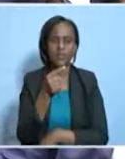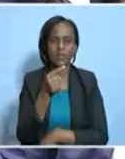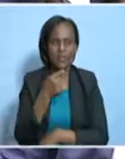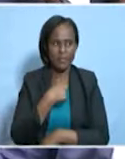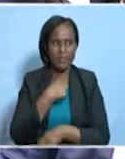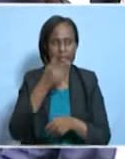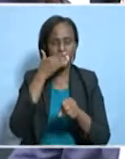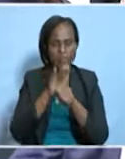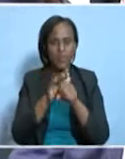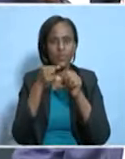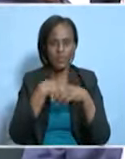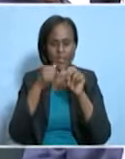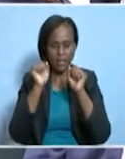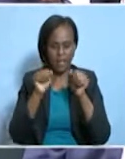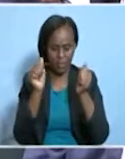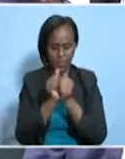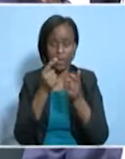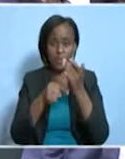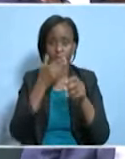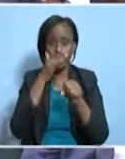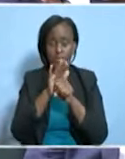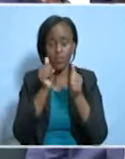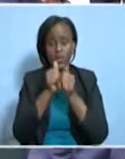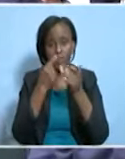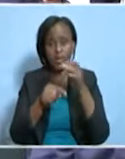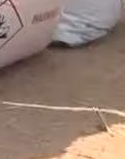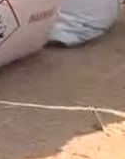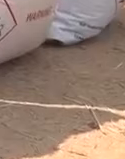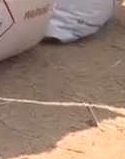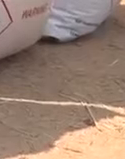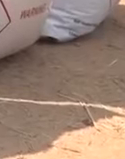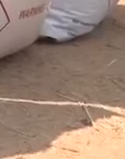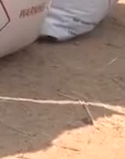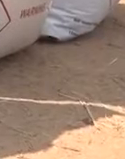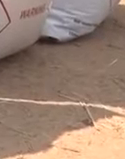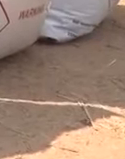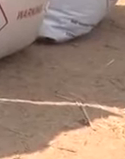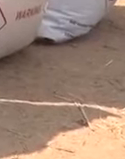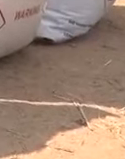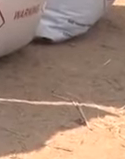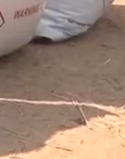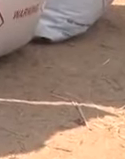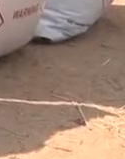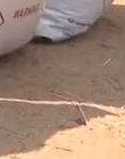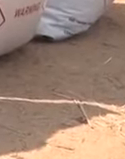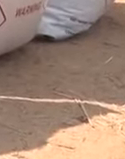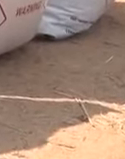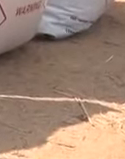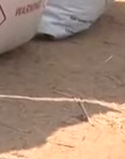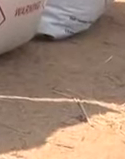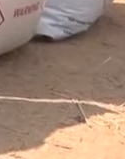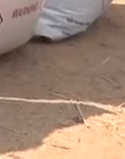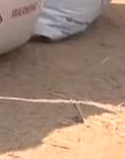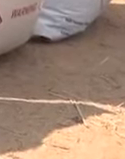I can assure him with the assurance and what is on the ground. An assurance to farmers as the rain season